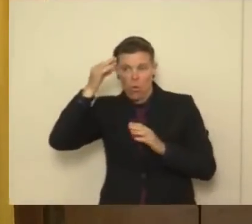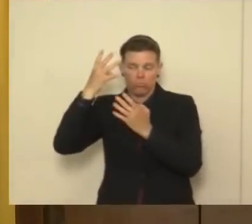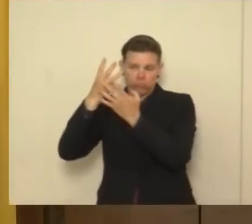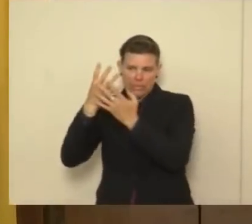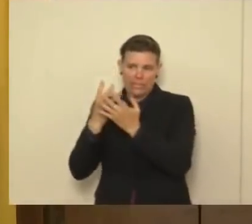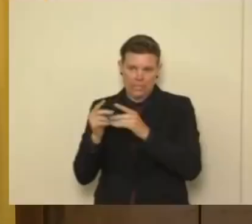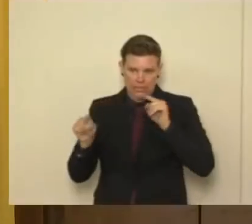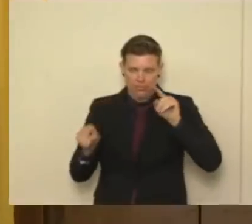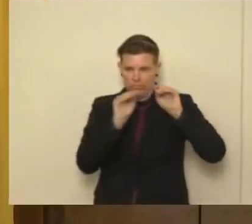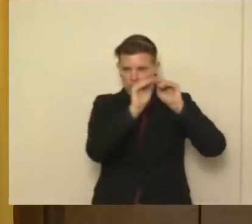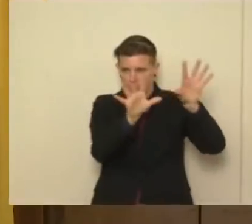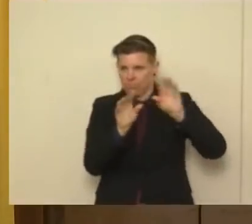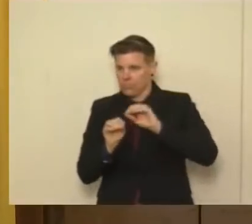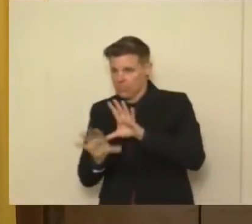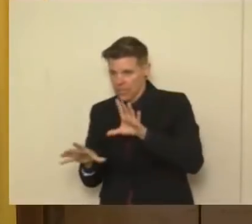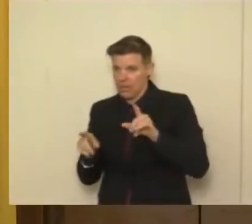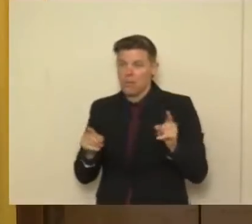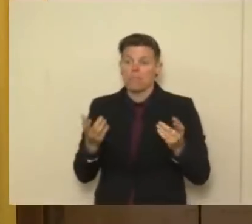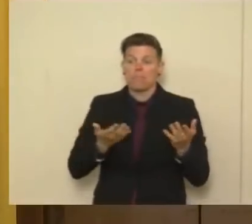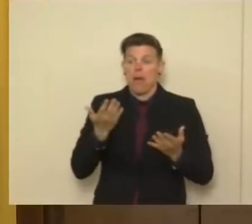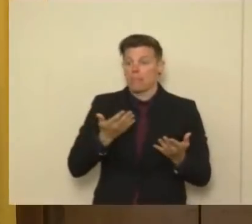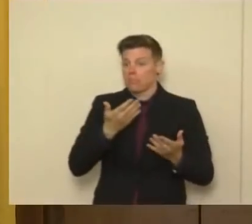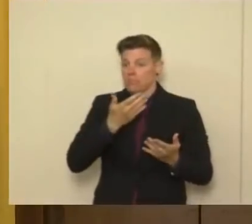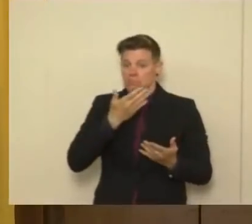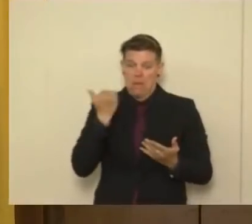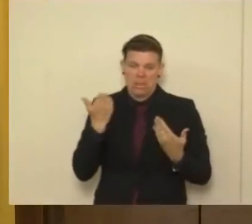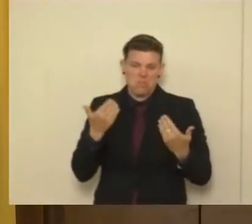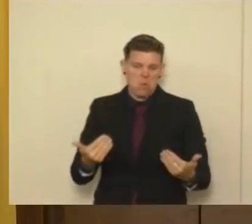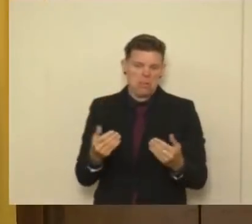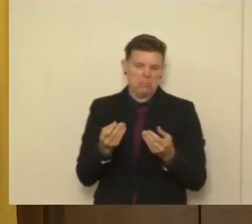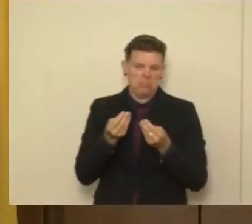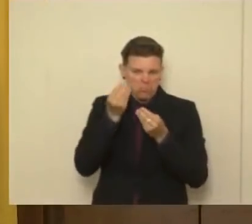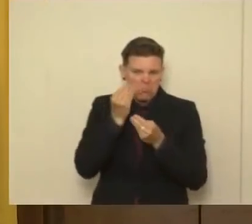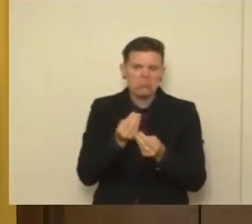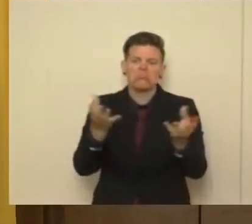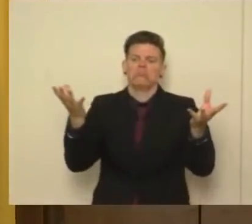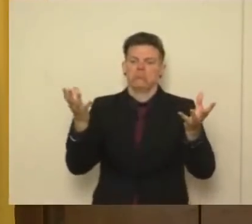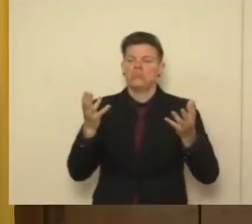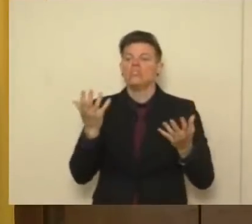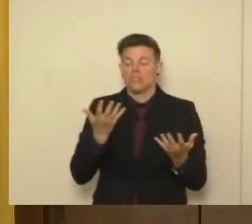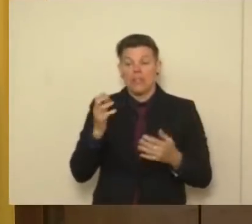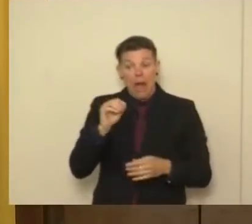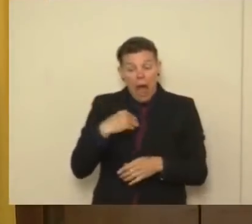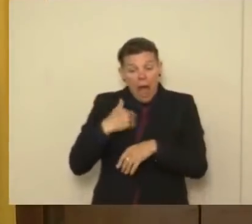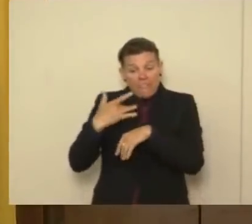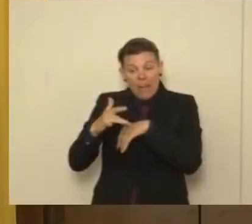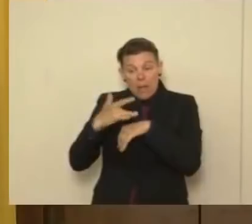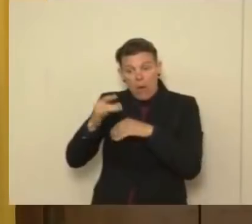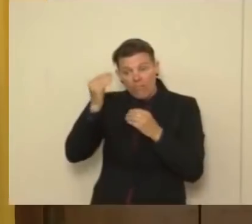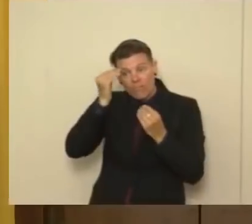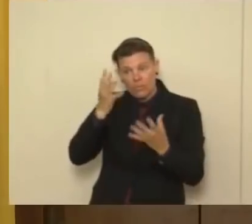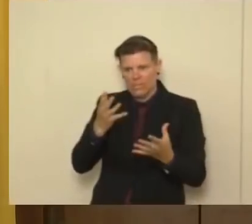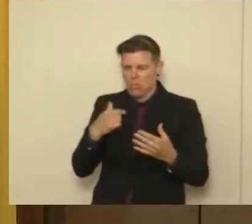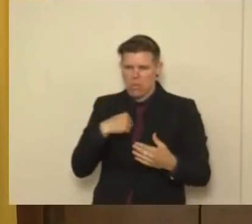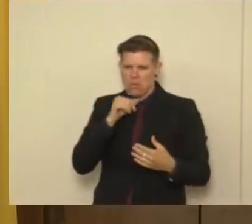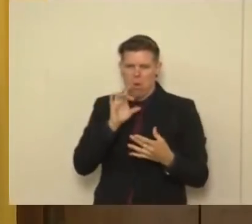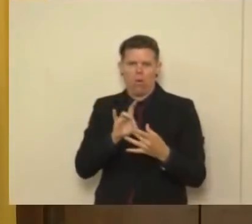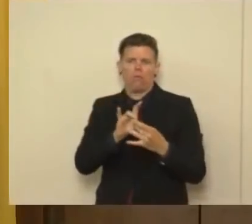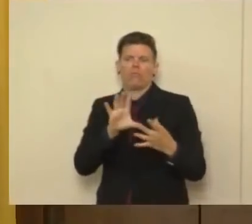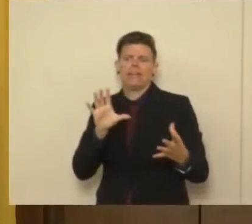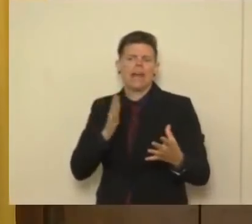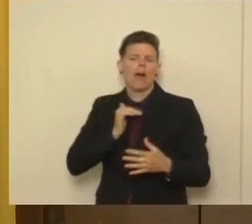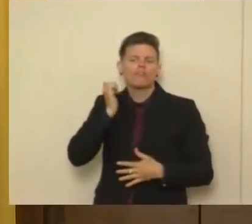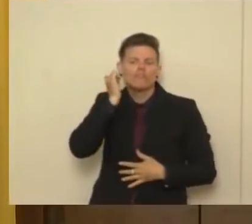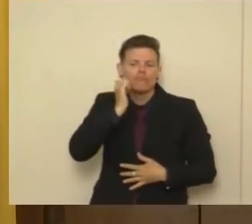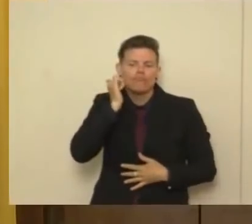the best thing to do is to provide that to you directly, but it is available. We may not be releasing it as part of our data every day,